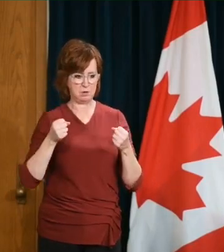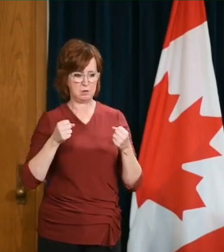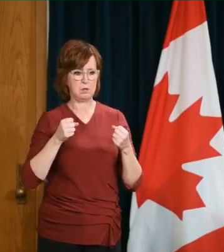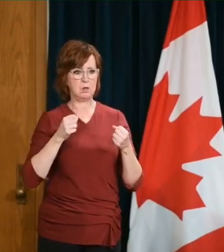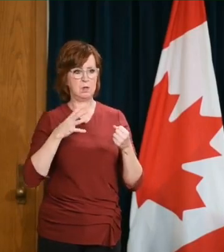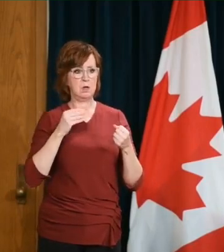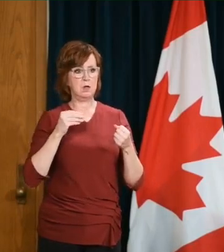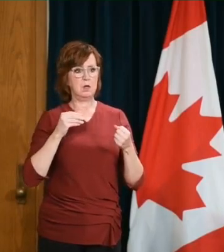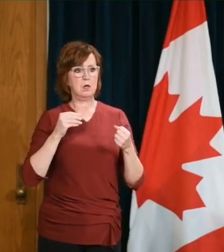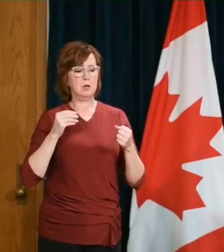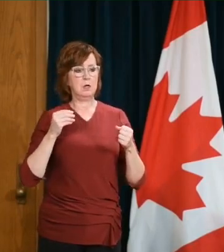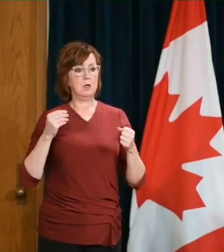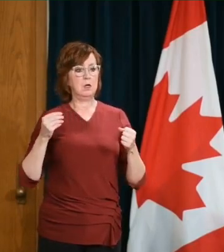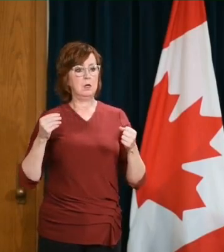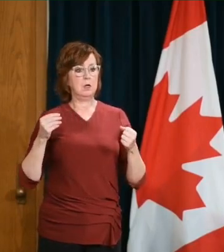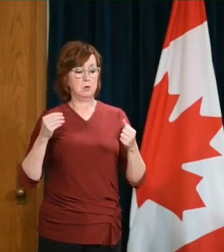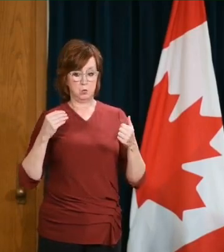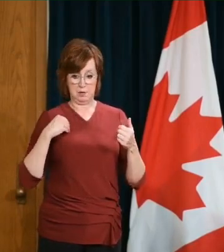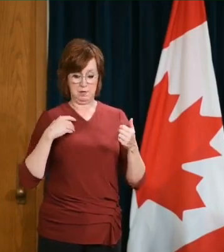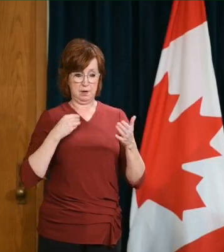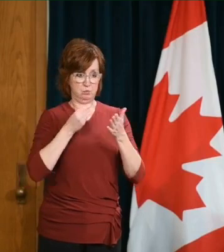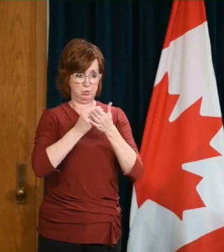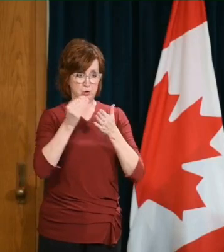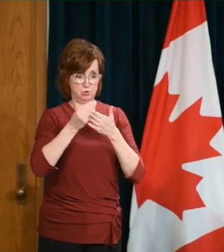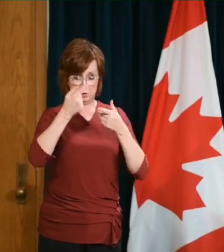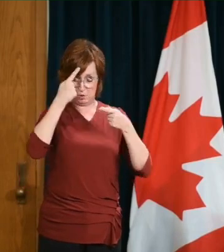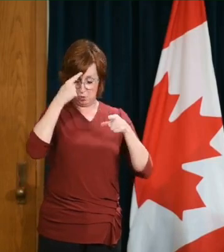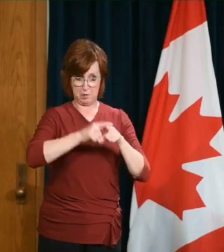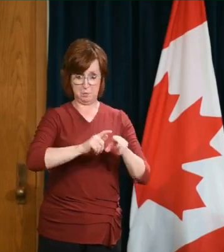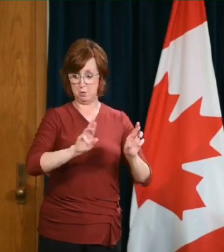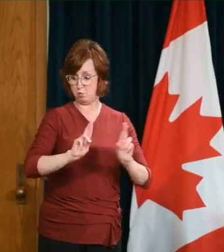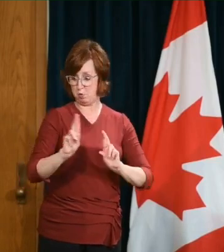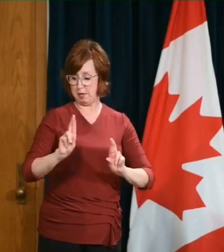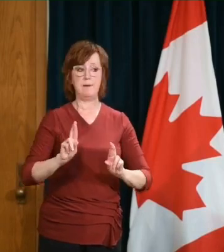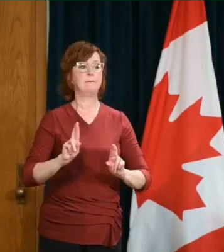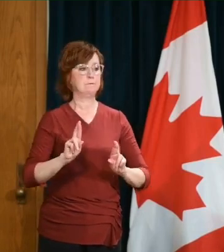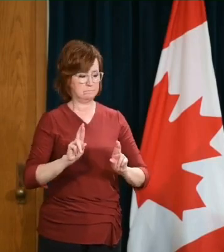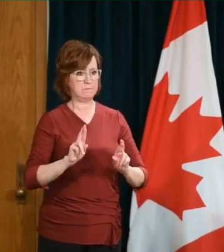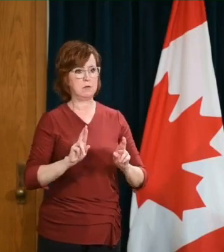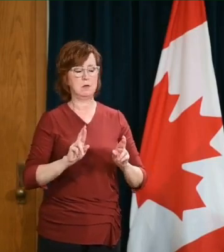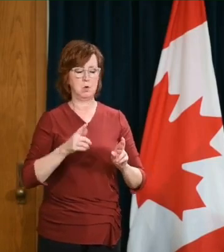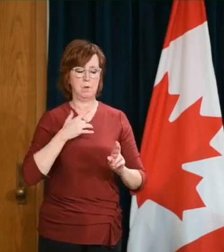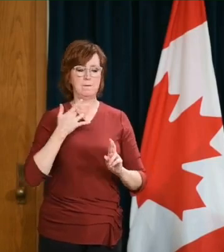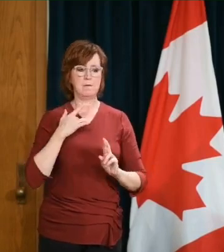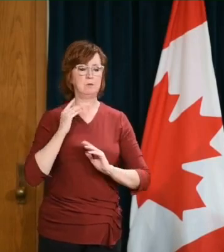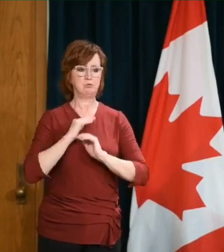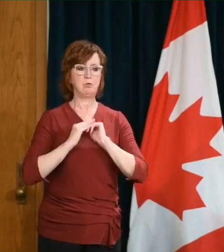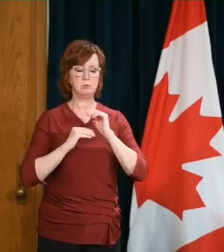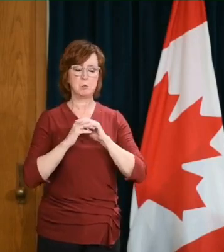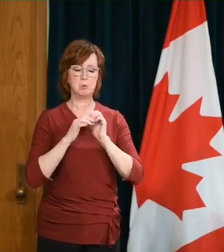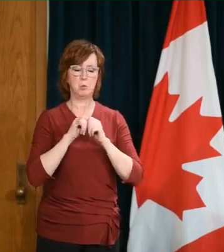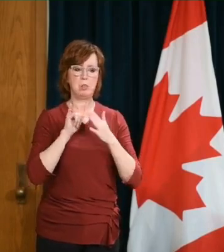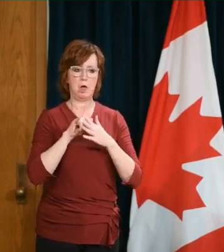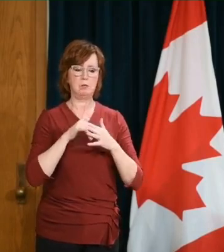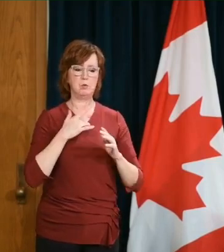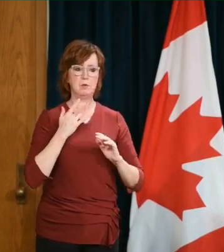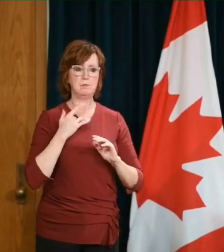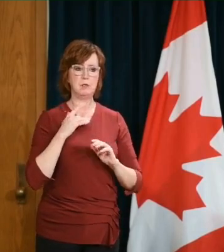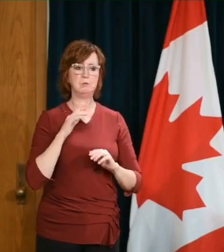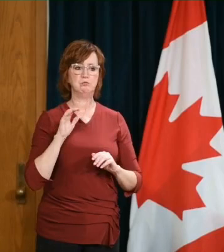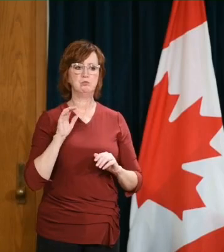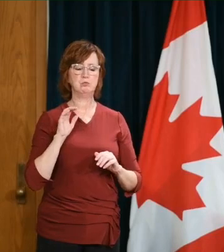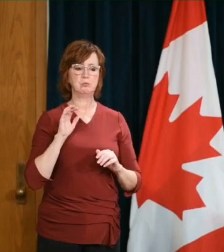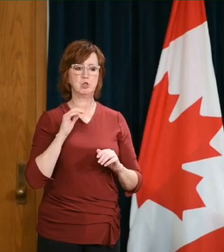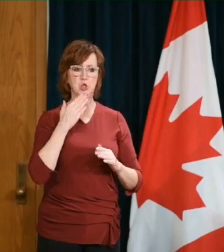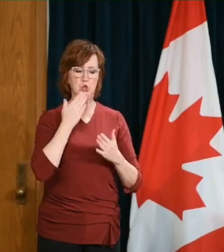in place, and we're very positive on the ability for us to access this equipment, understanding that